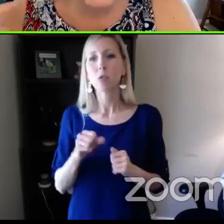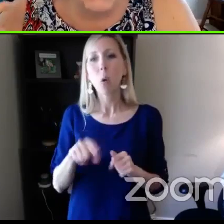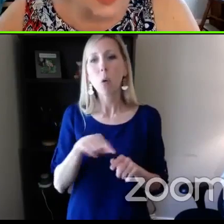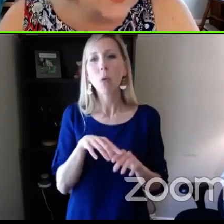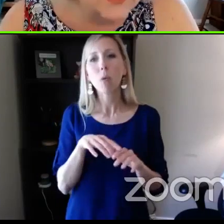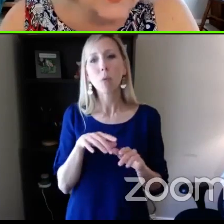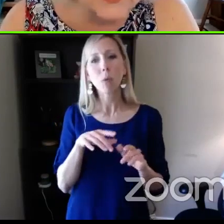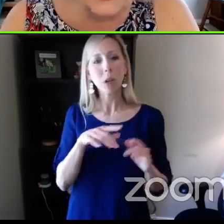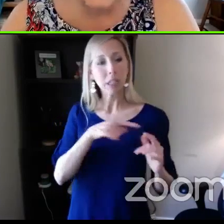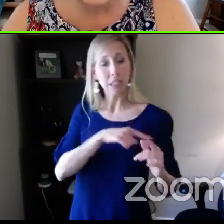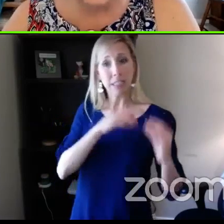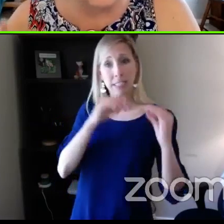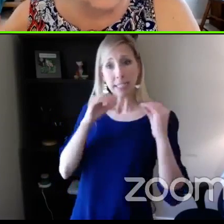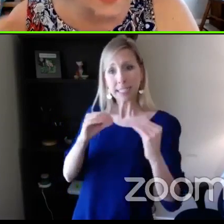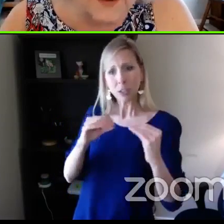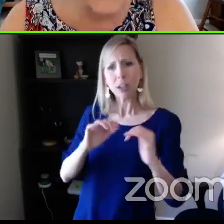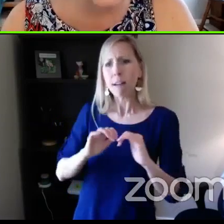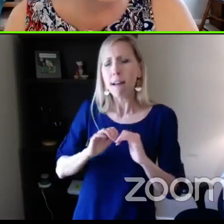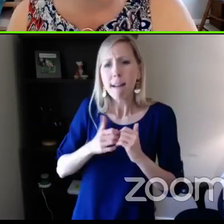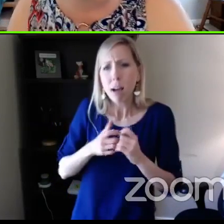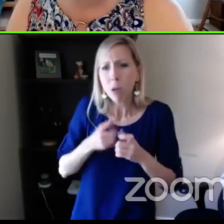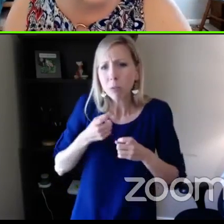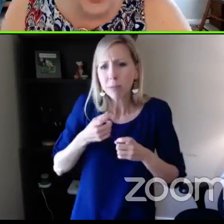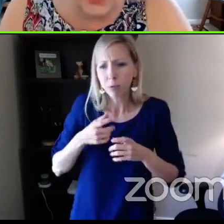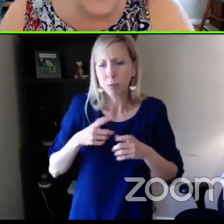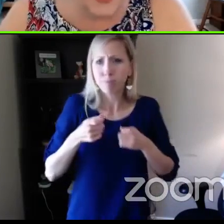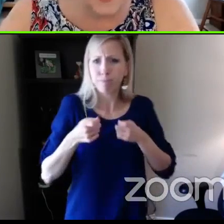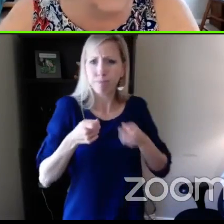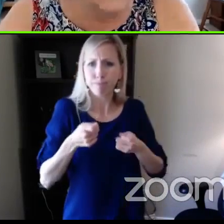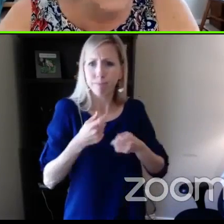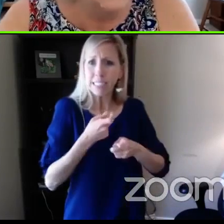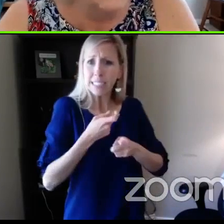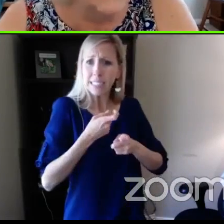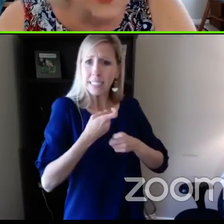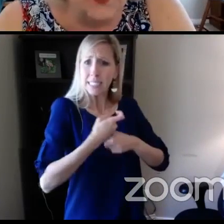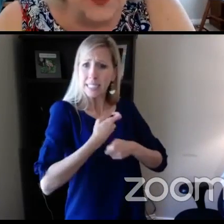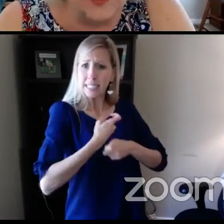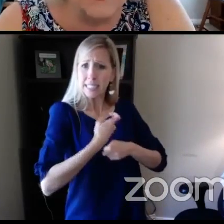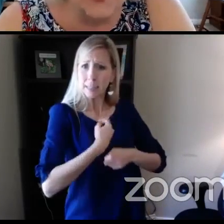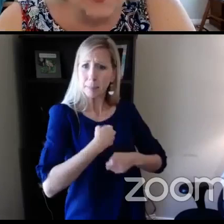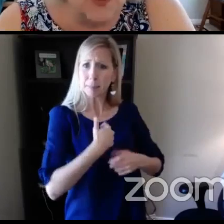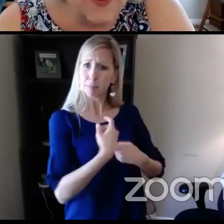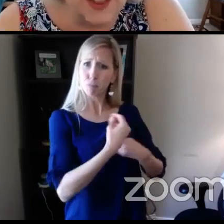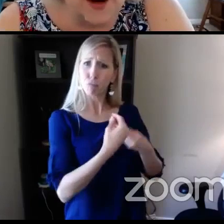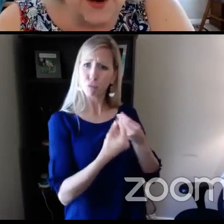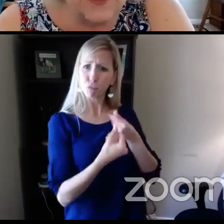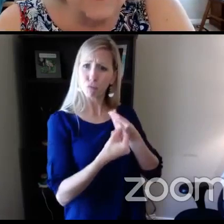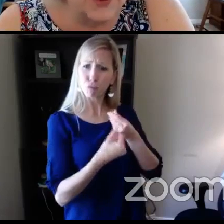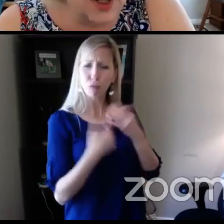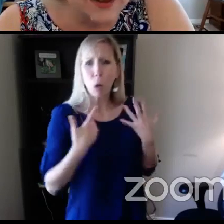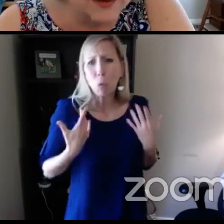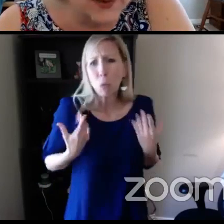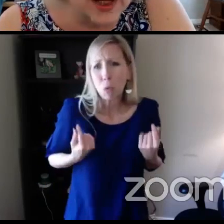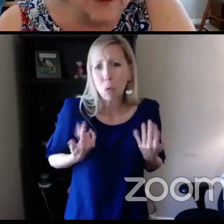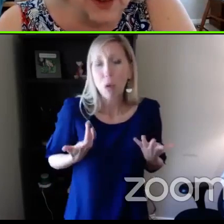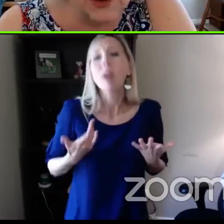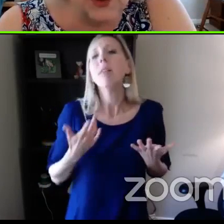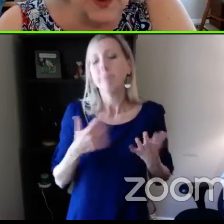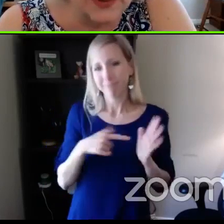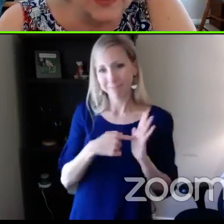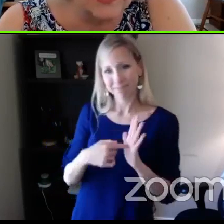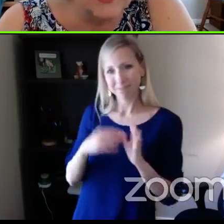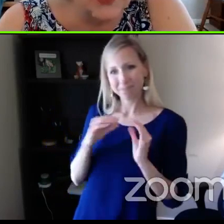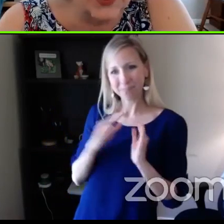some teaching on how to deal with teasing and self-advocacy and all of that. Mm-hmm. So it is a growing area for us. We have